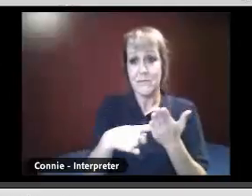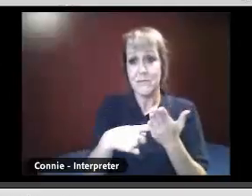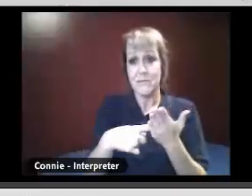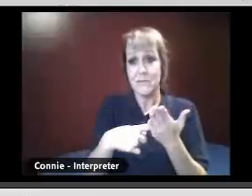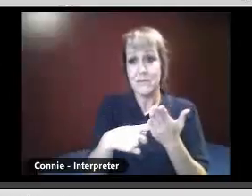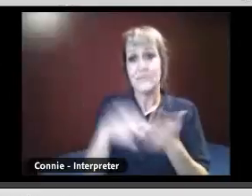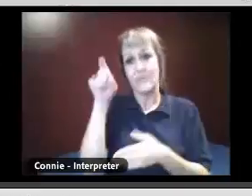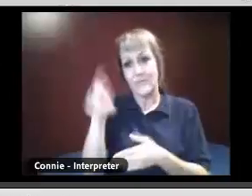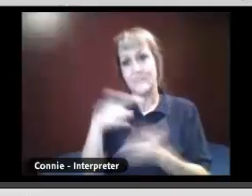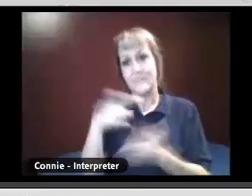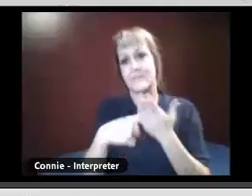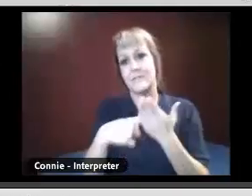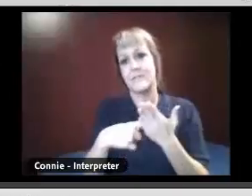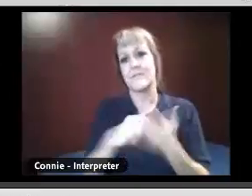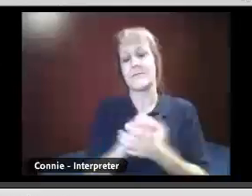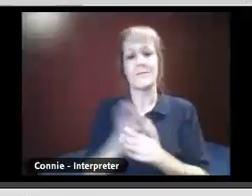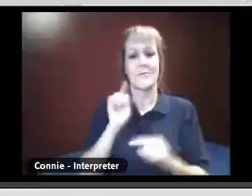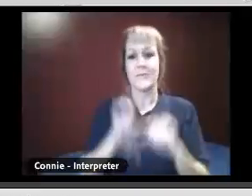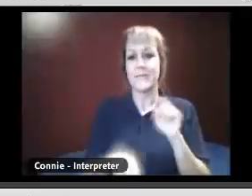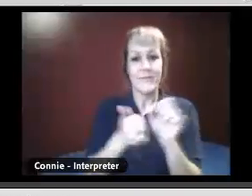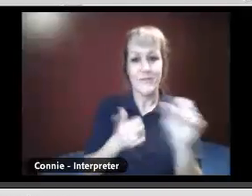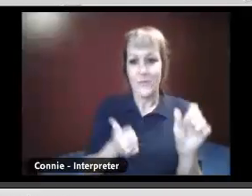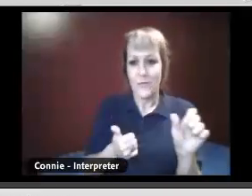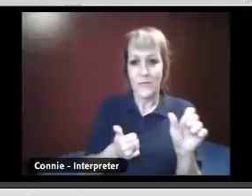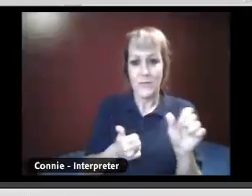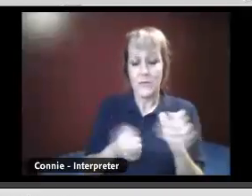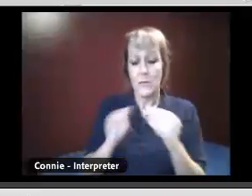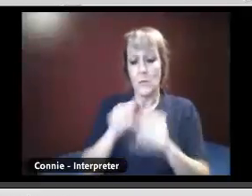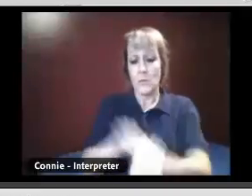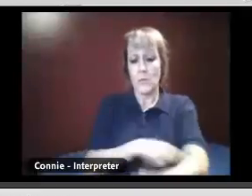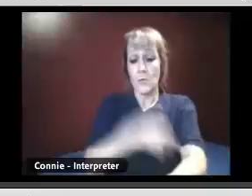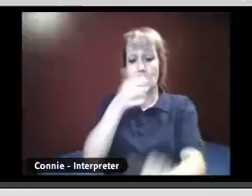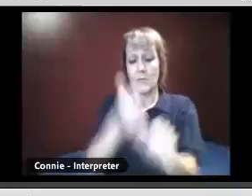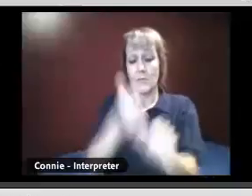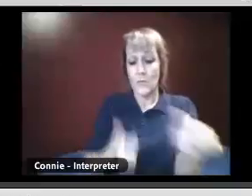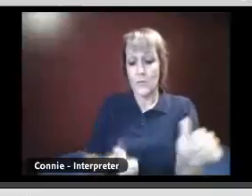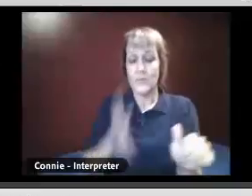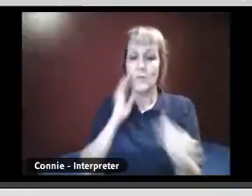need to do it. You cannot avoid it because the longer you avoid it, it's going to continue to grow.